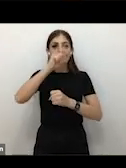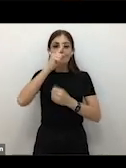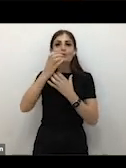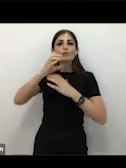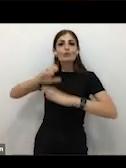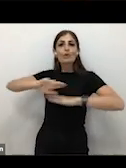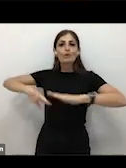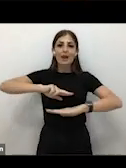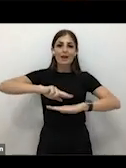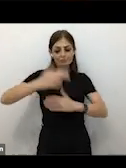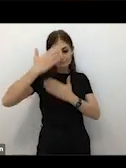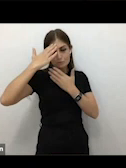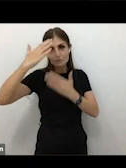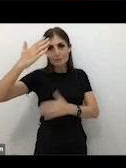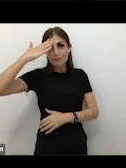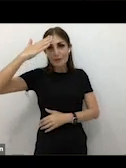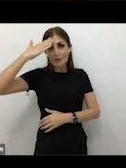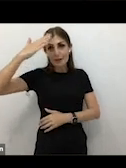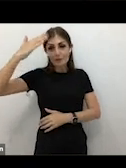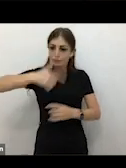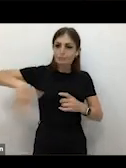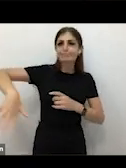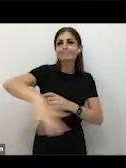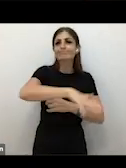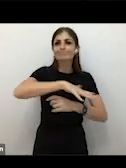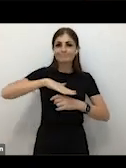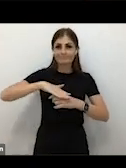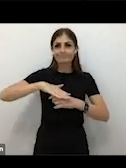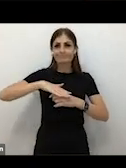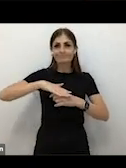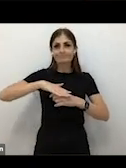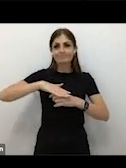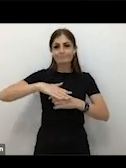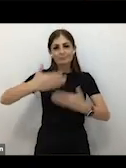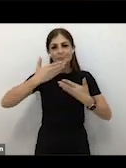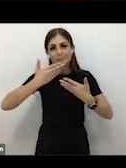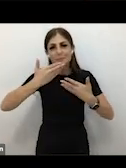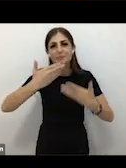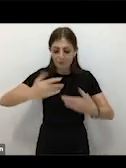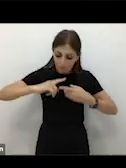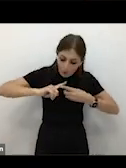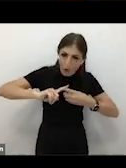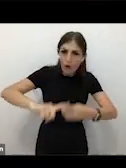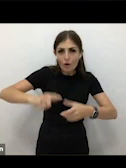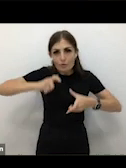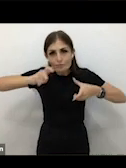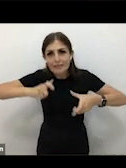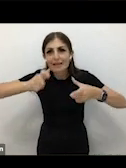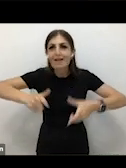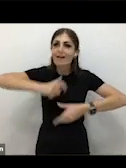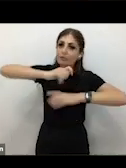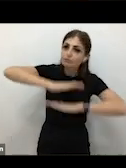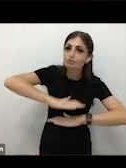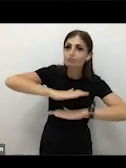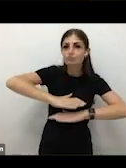Nation. I pay my respects to the elders of this country and extend my deep thanks for the ongoing care of this country where I live and